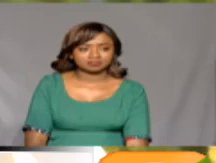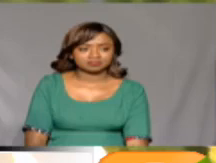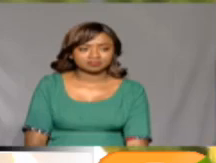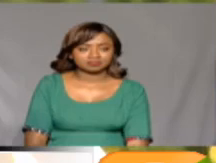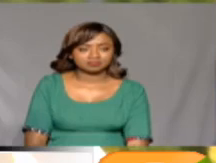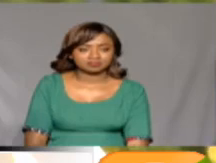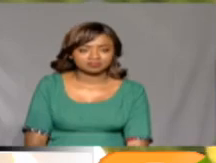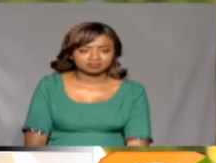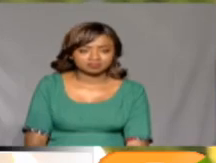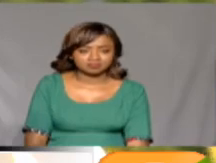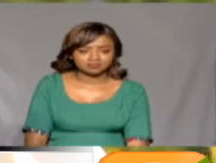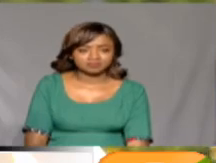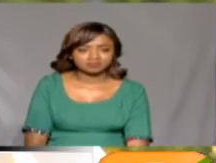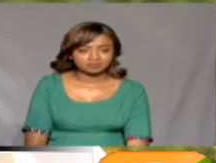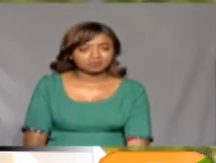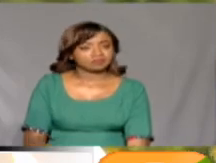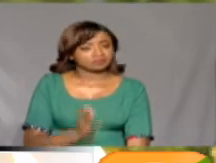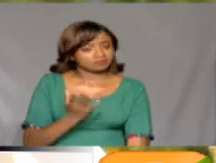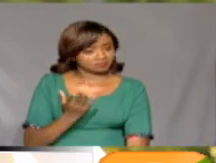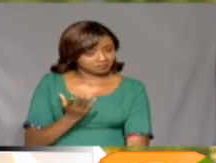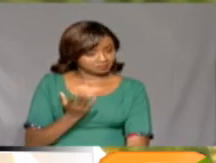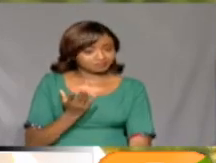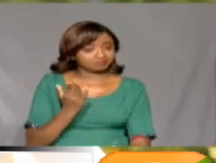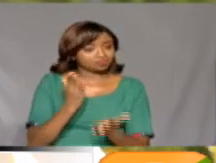It is true to an extent that,